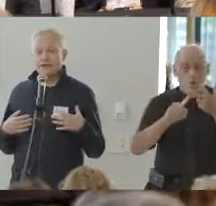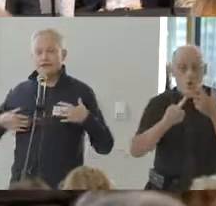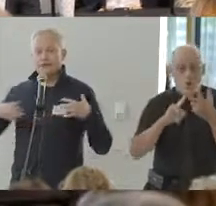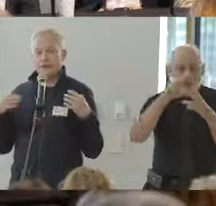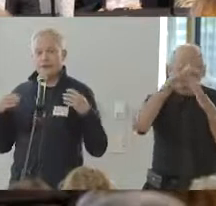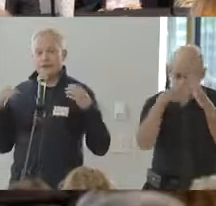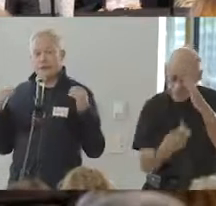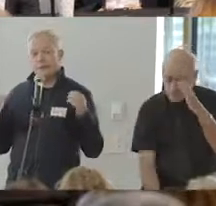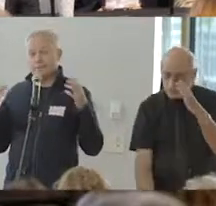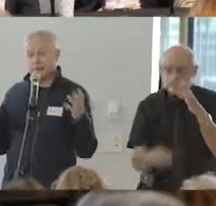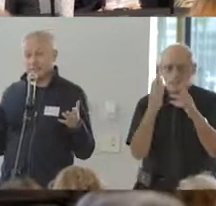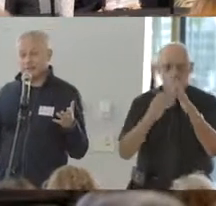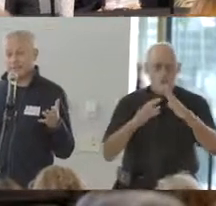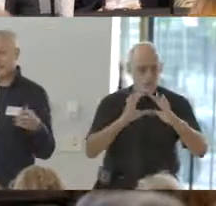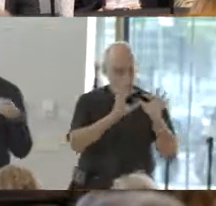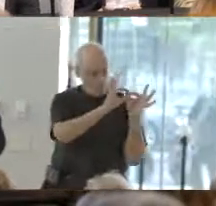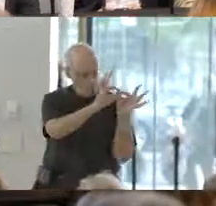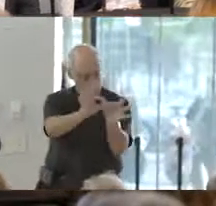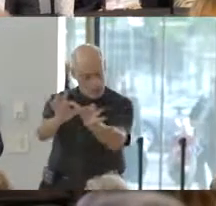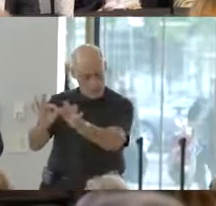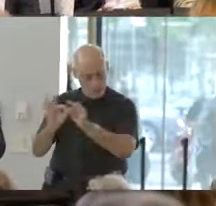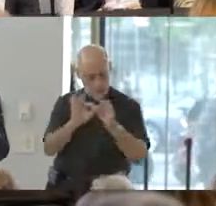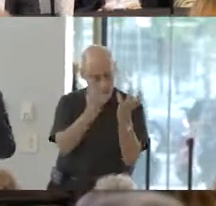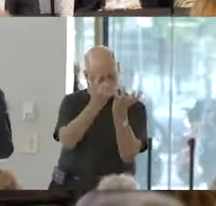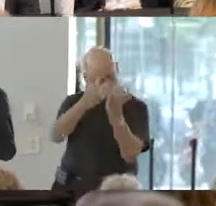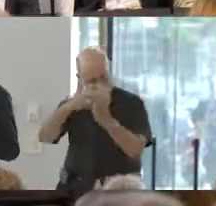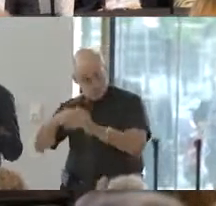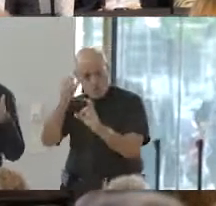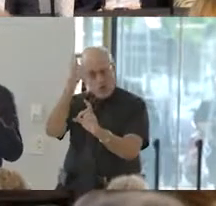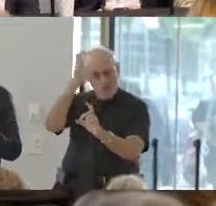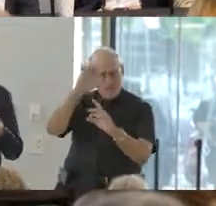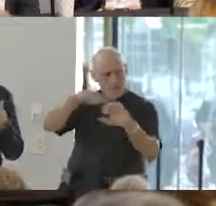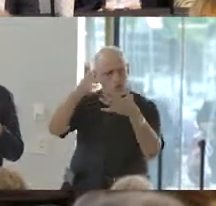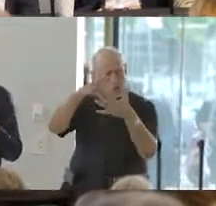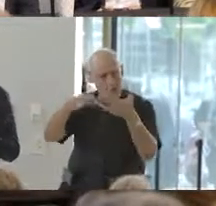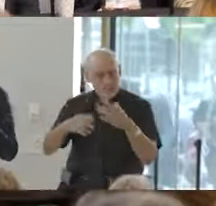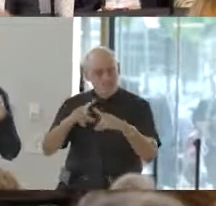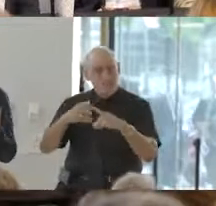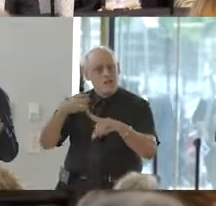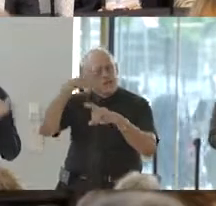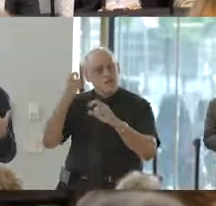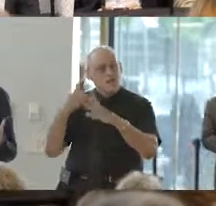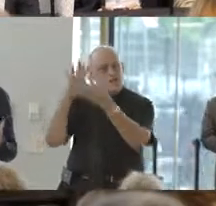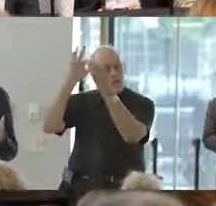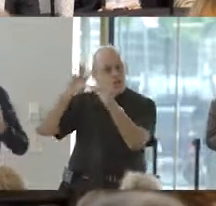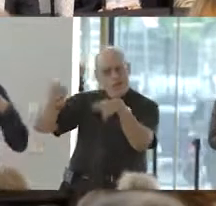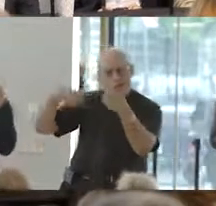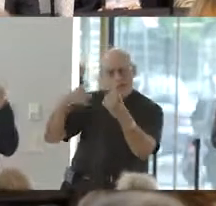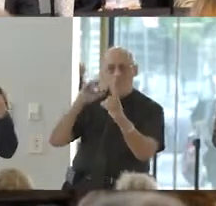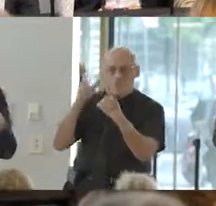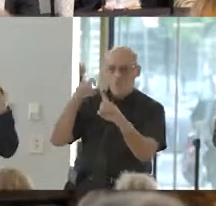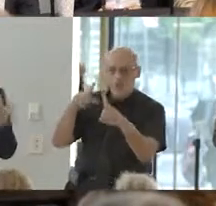into some alignment concepts and some alternatives based on the feedback we've seen. And hopefully this will